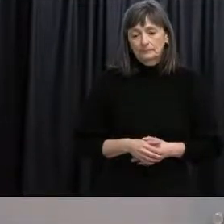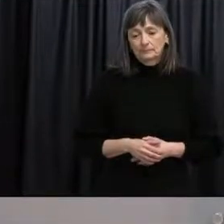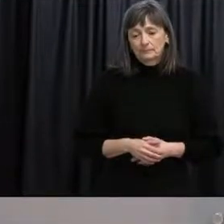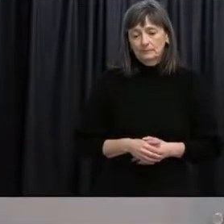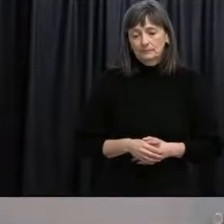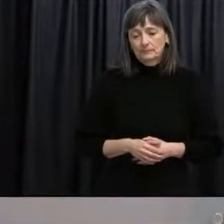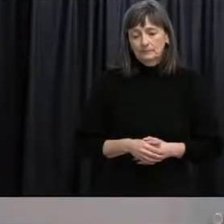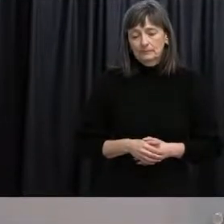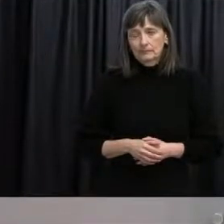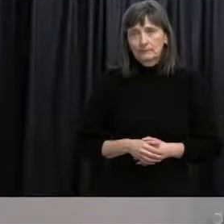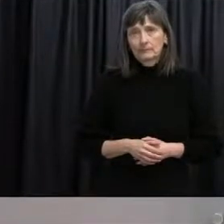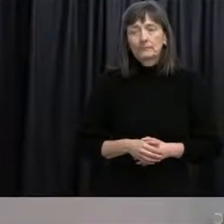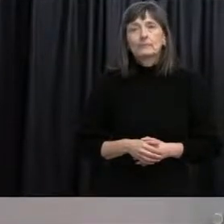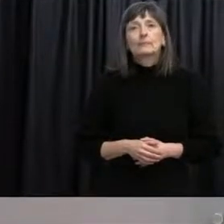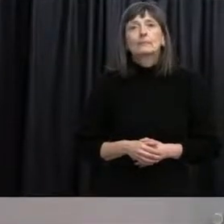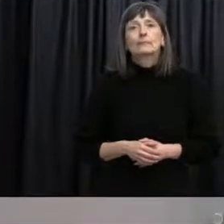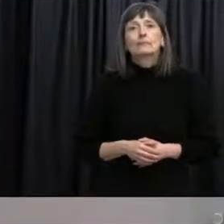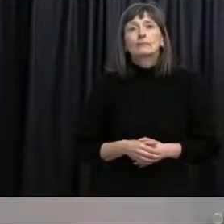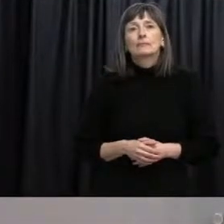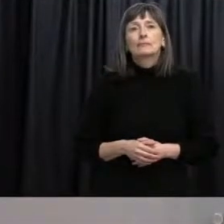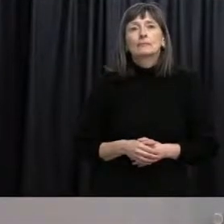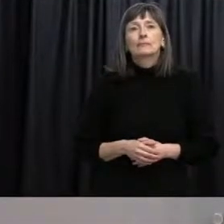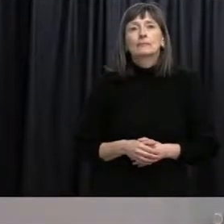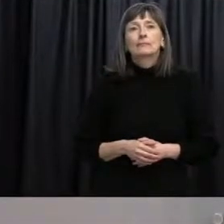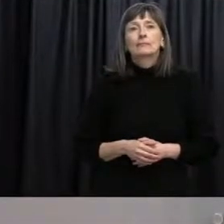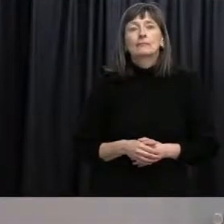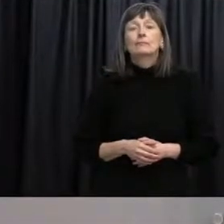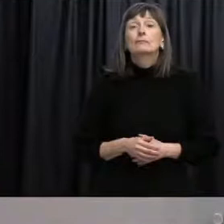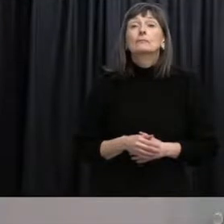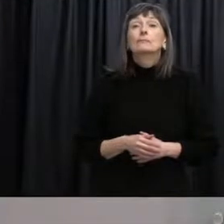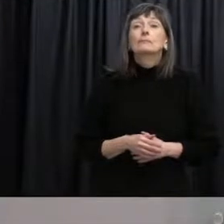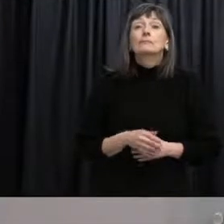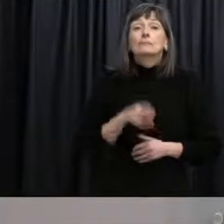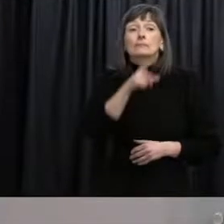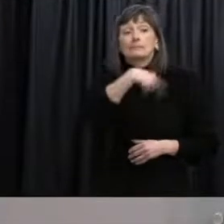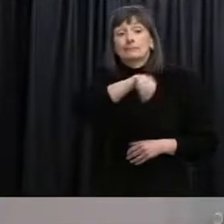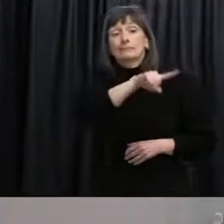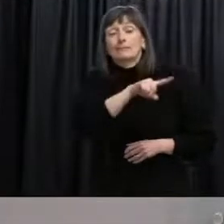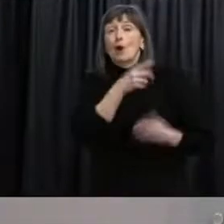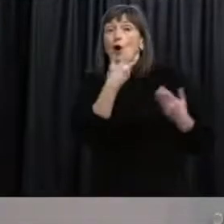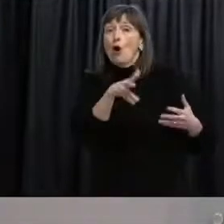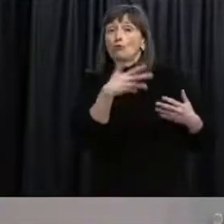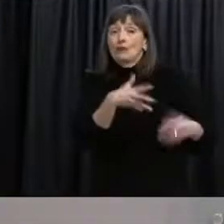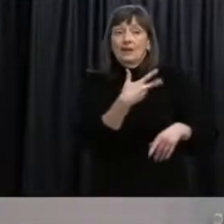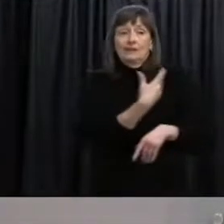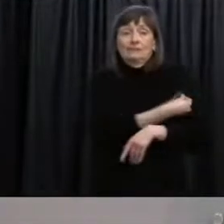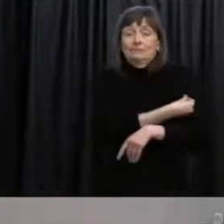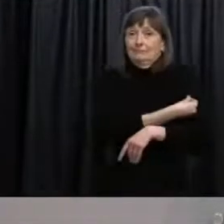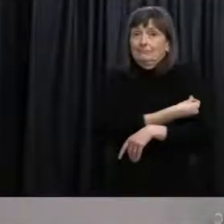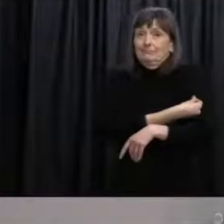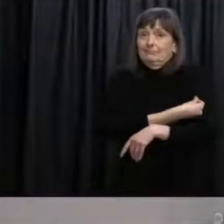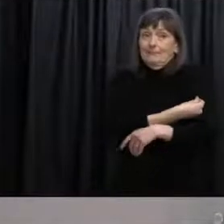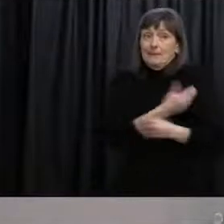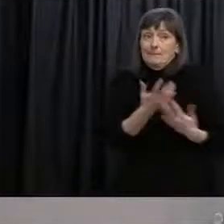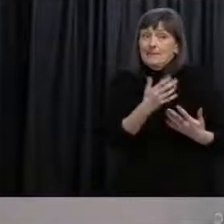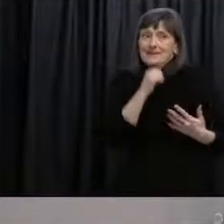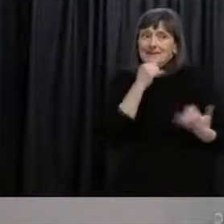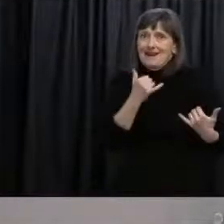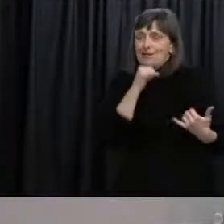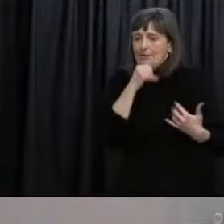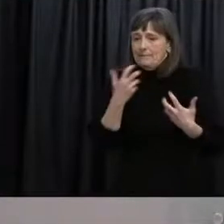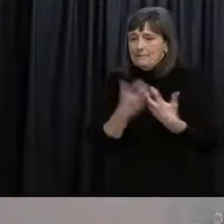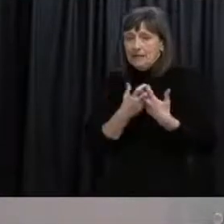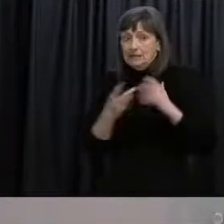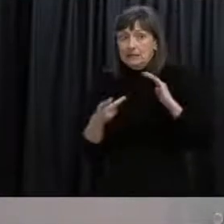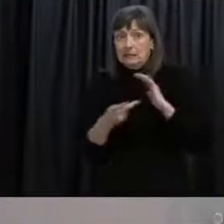Thank you. What happens to those who have now received AstraZeneca and no longer fit the guidelines for AstraZeneca? What happens for